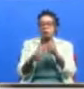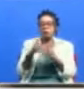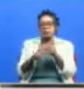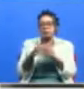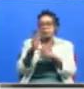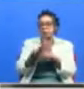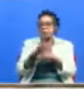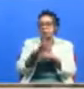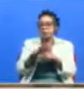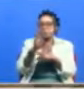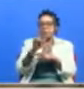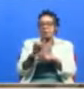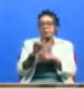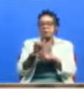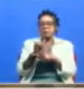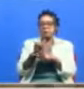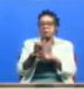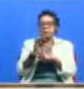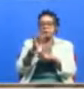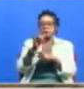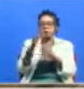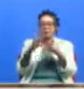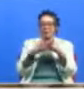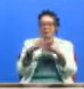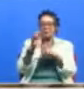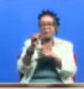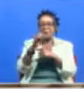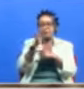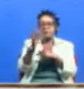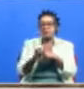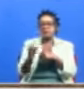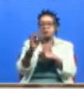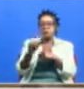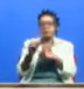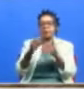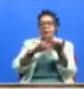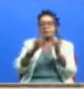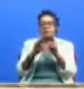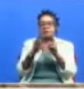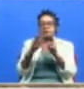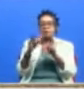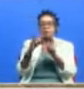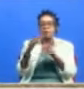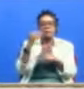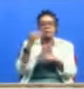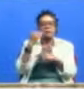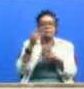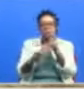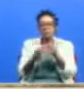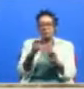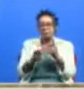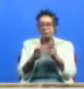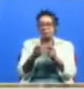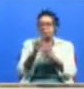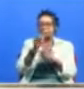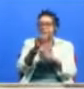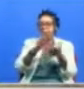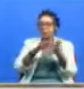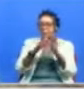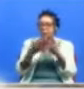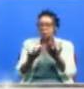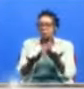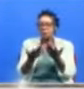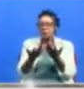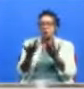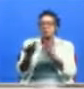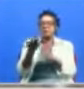consumed by the poor, with 95% of refunds going to bread and milk. This means compensation